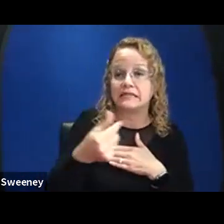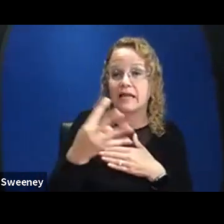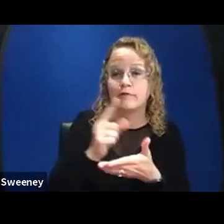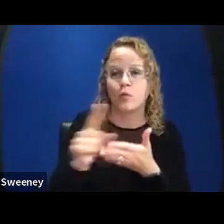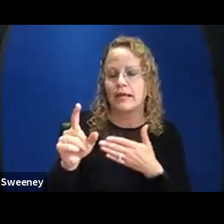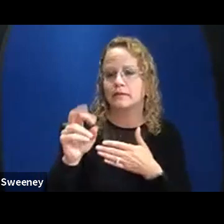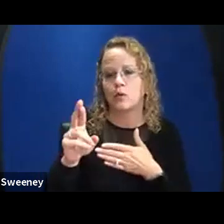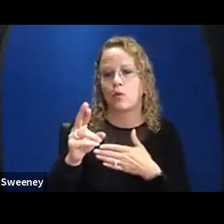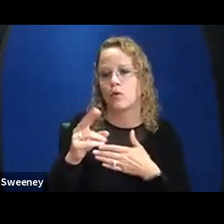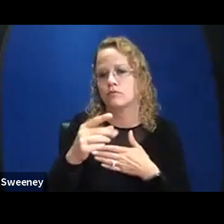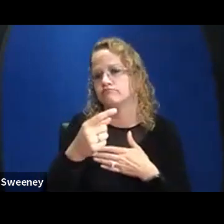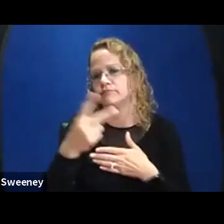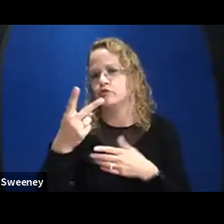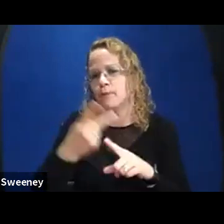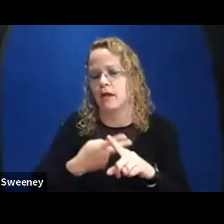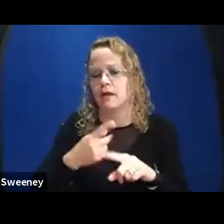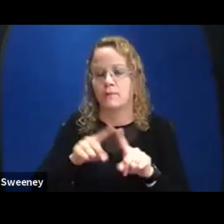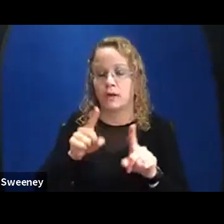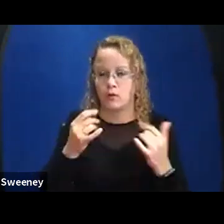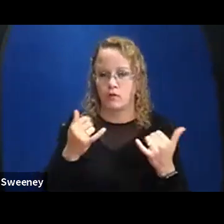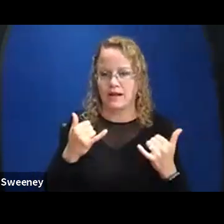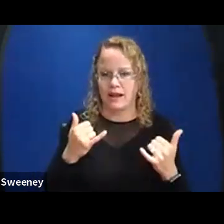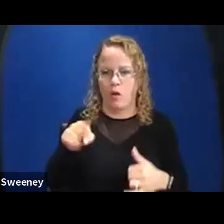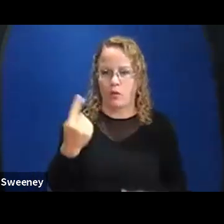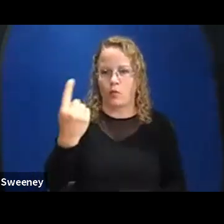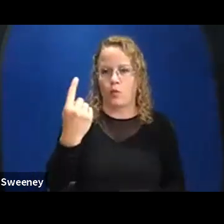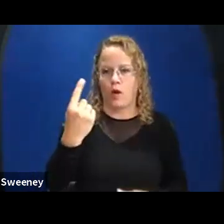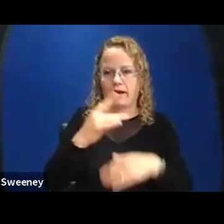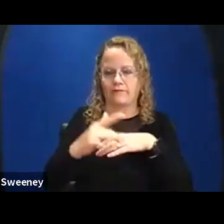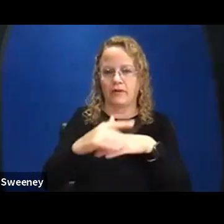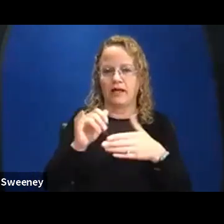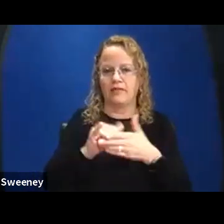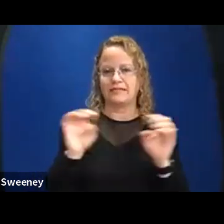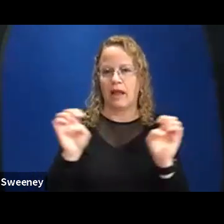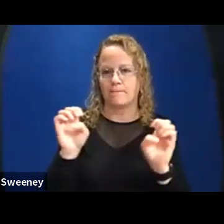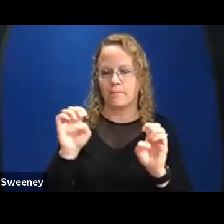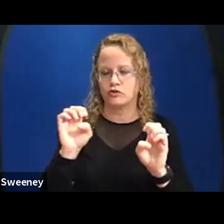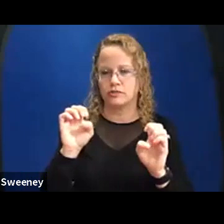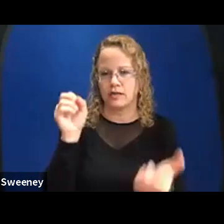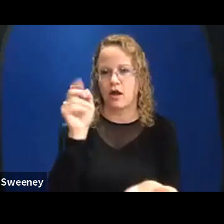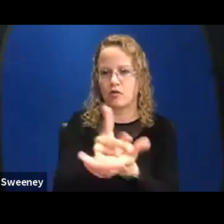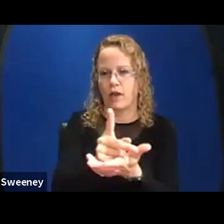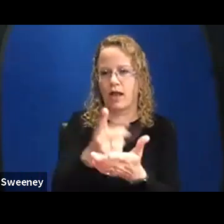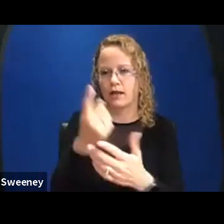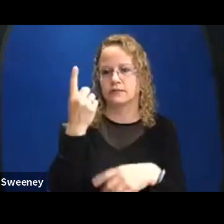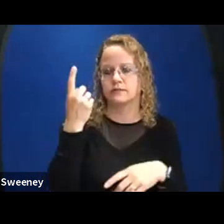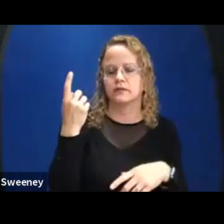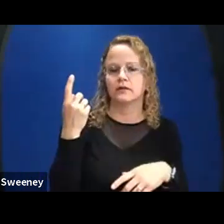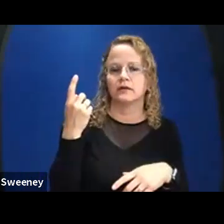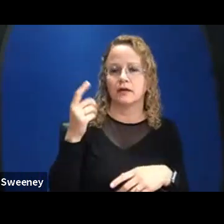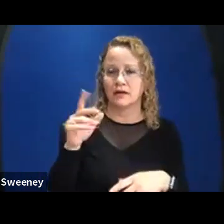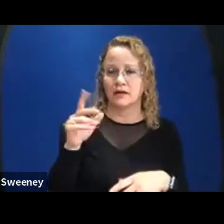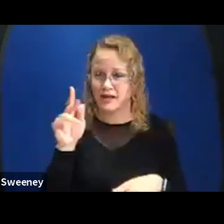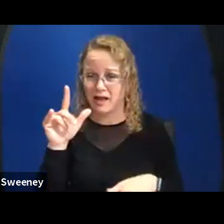of months. But right now we've only got one that's been emergency authorized for approval. Kyle, you may want